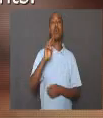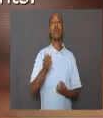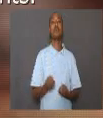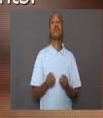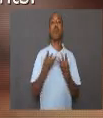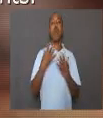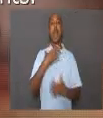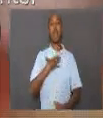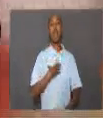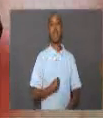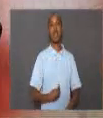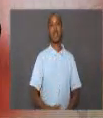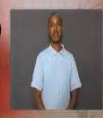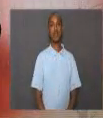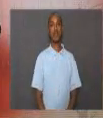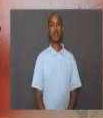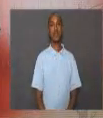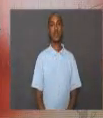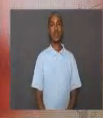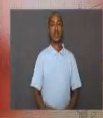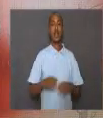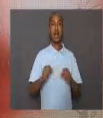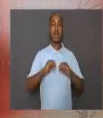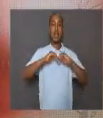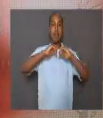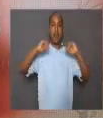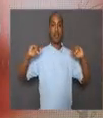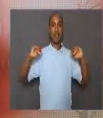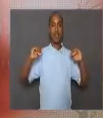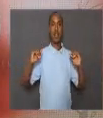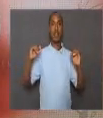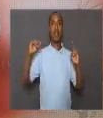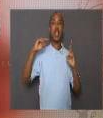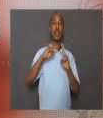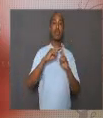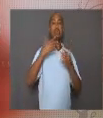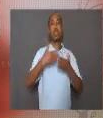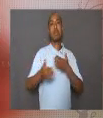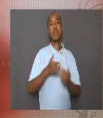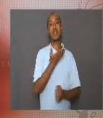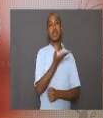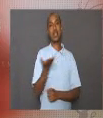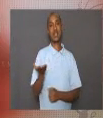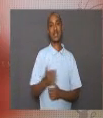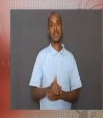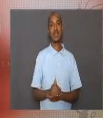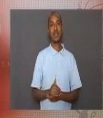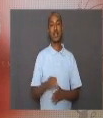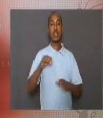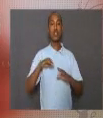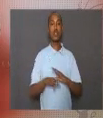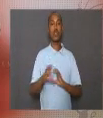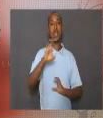more elements. They can be separated into simpler substances